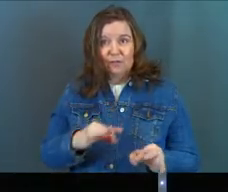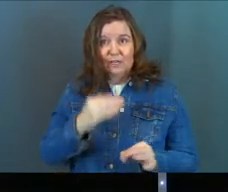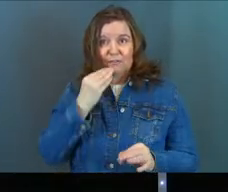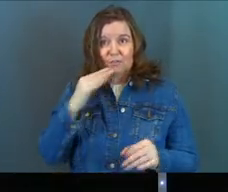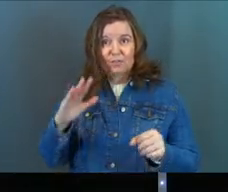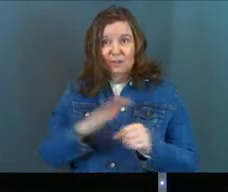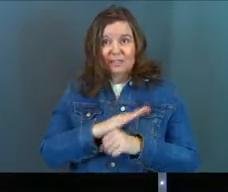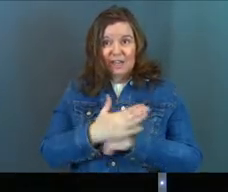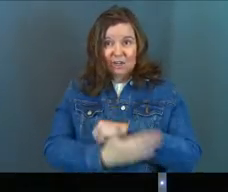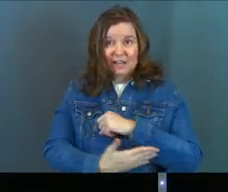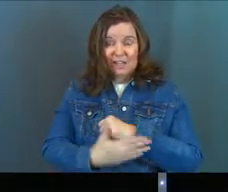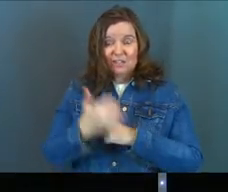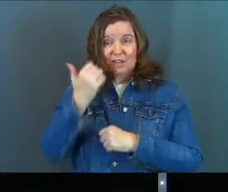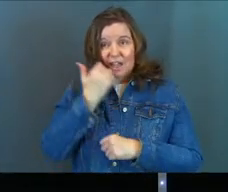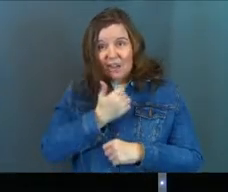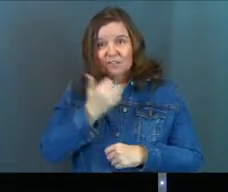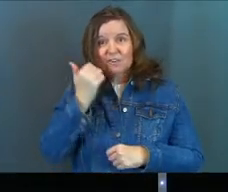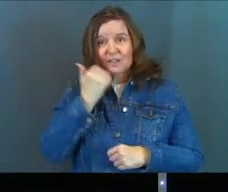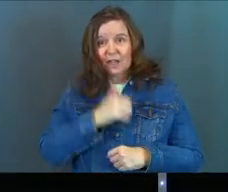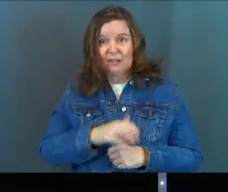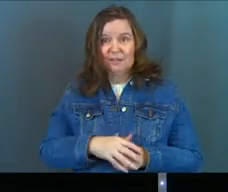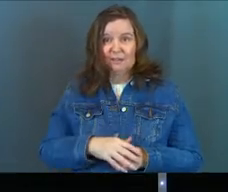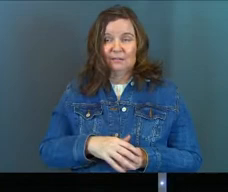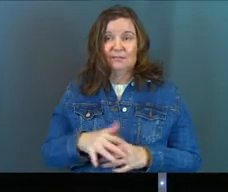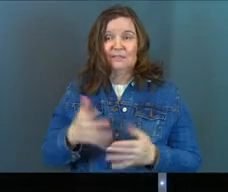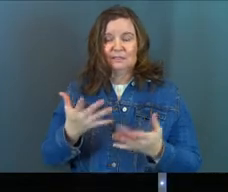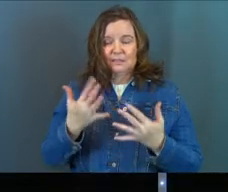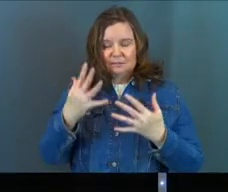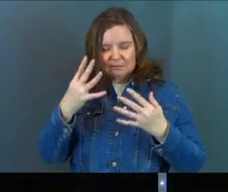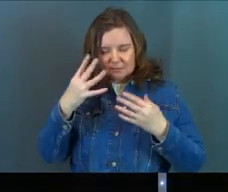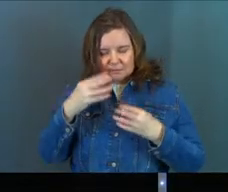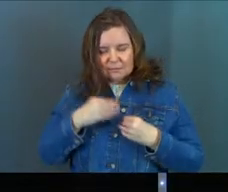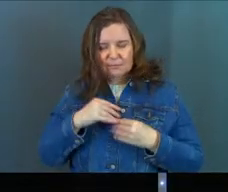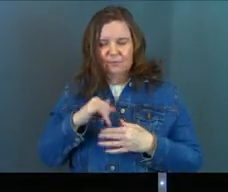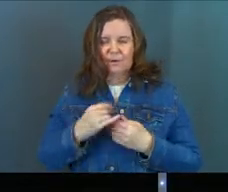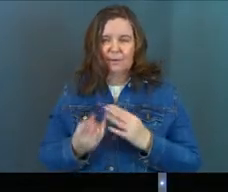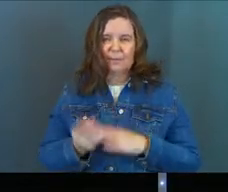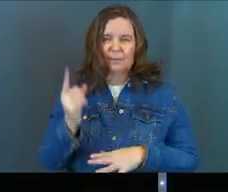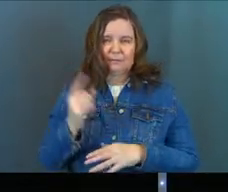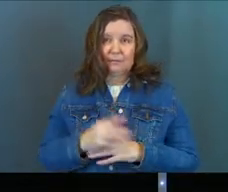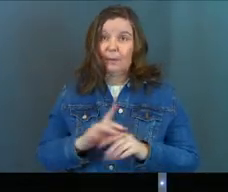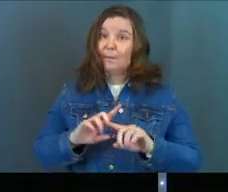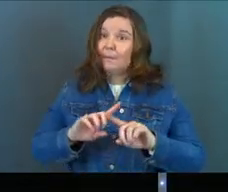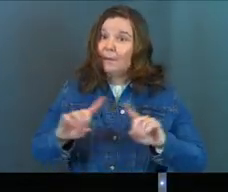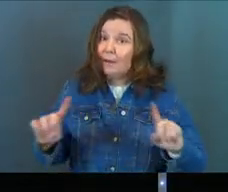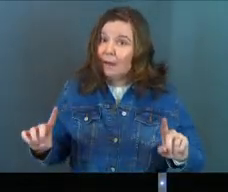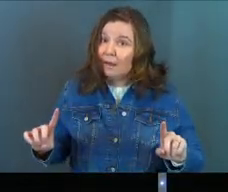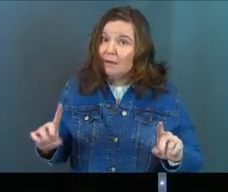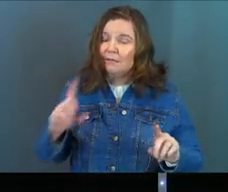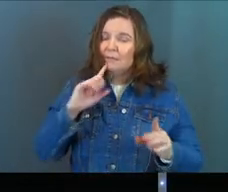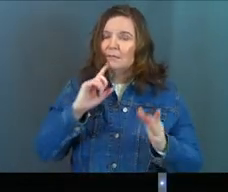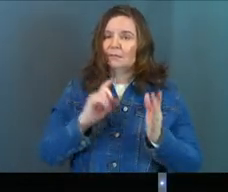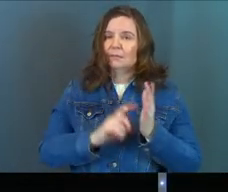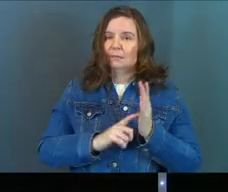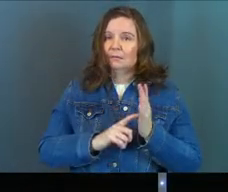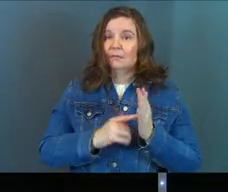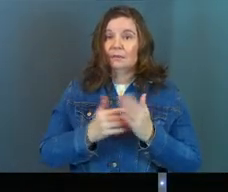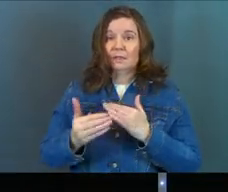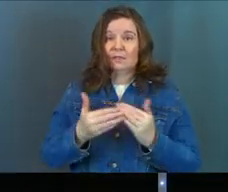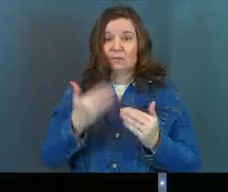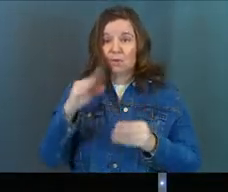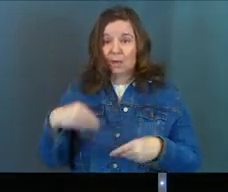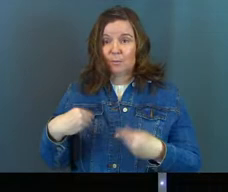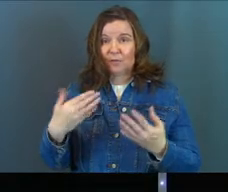for an entire nation every single day. Take that in for a second. But notice, even though